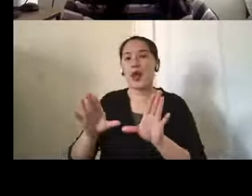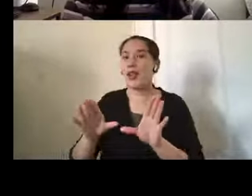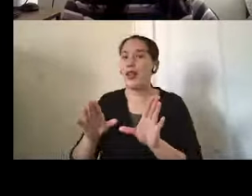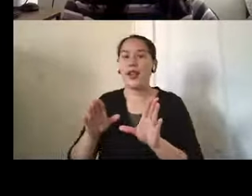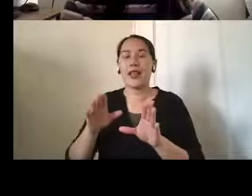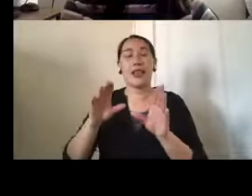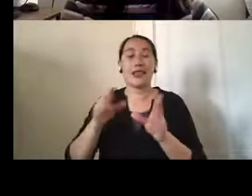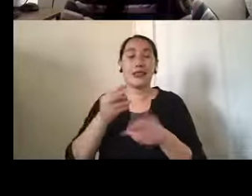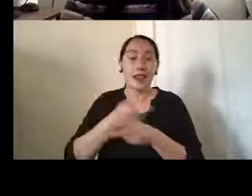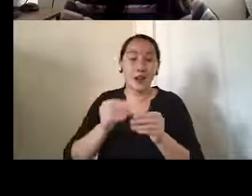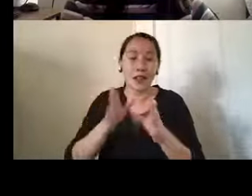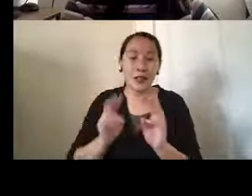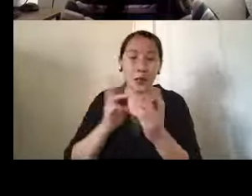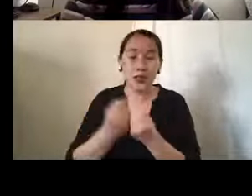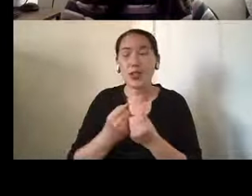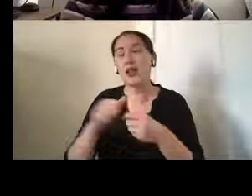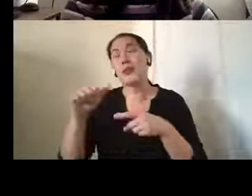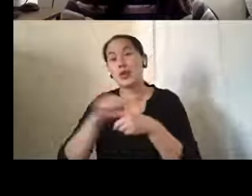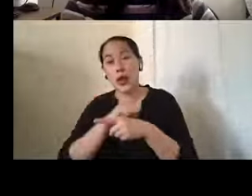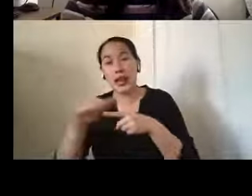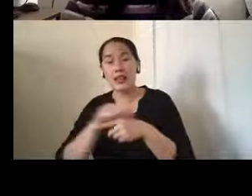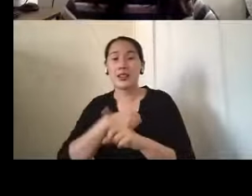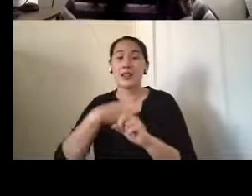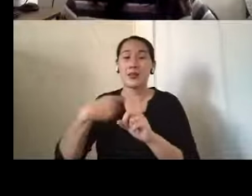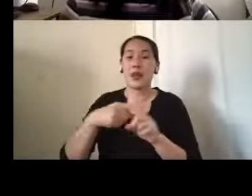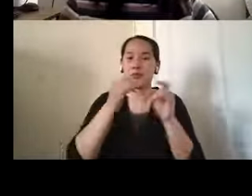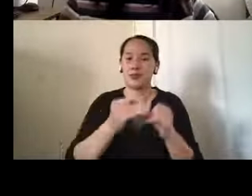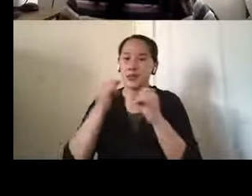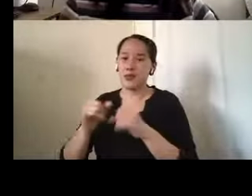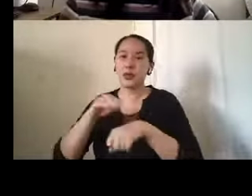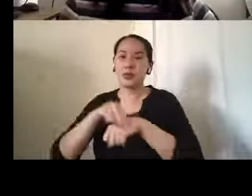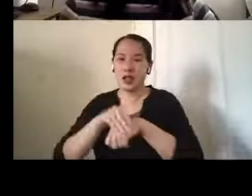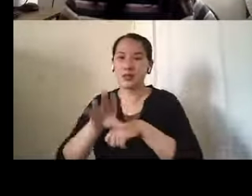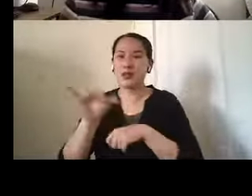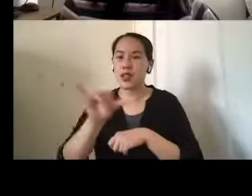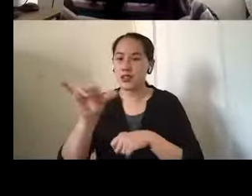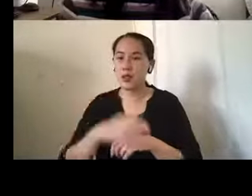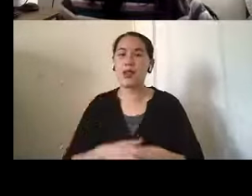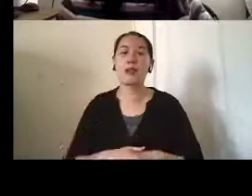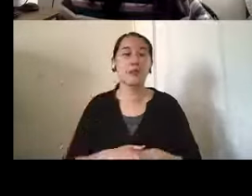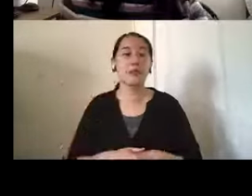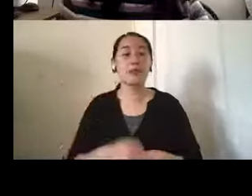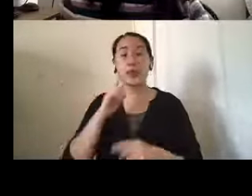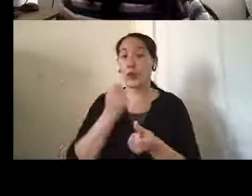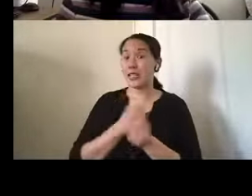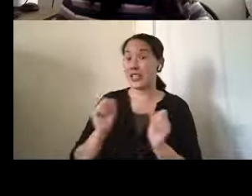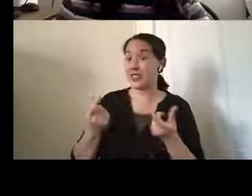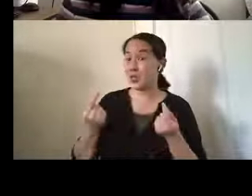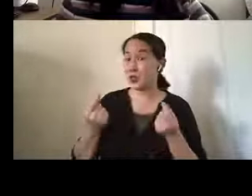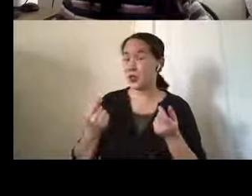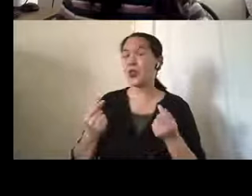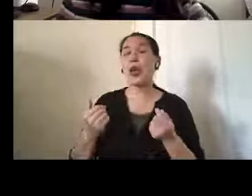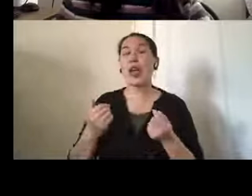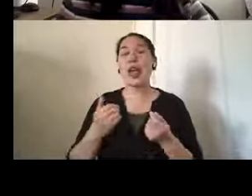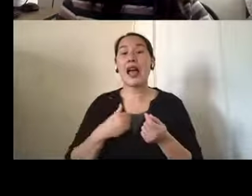counseling, and trainings, as well as individual counseling. For safety, we like to recommend using either a medic alert